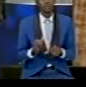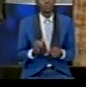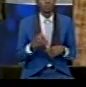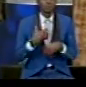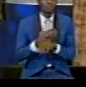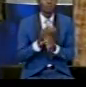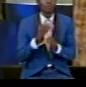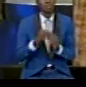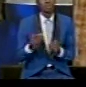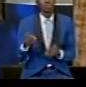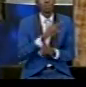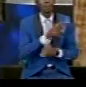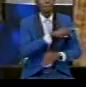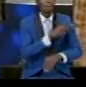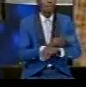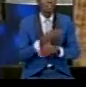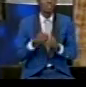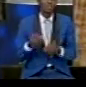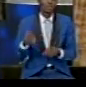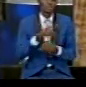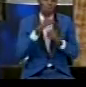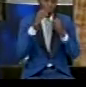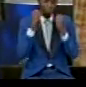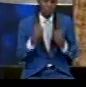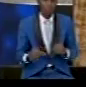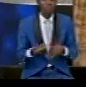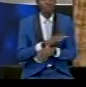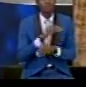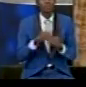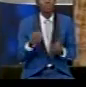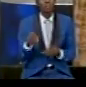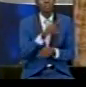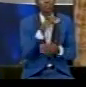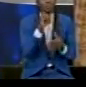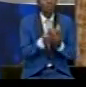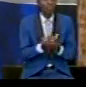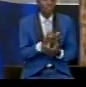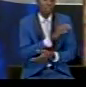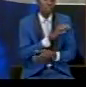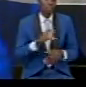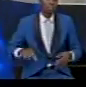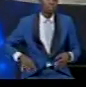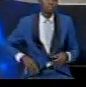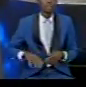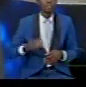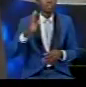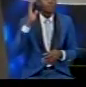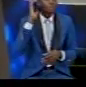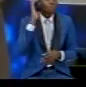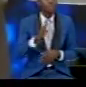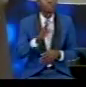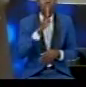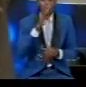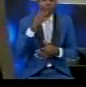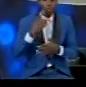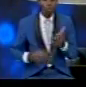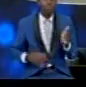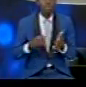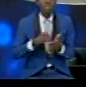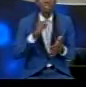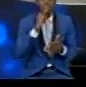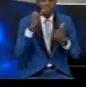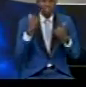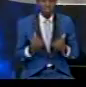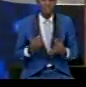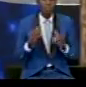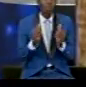mighty in you, powerful in you, that Christ will be what he is now, with